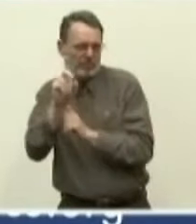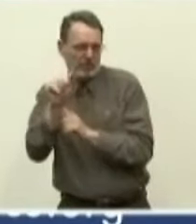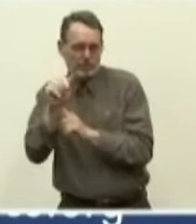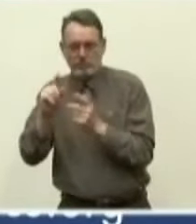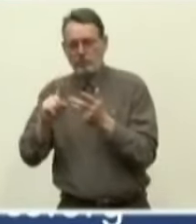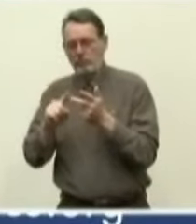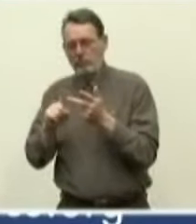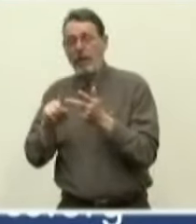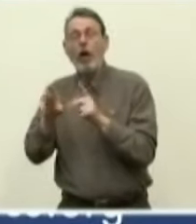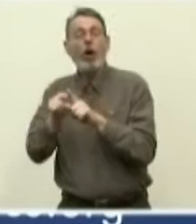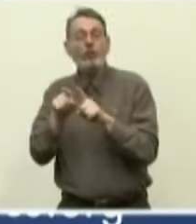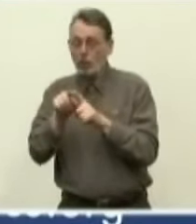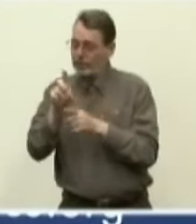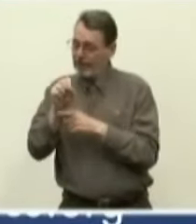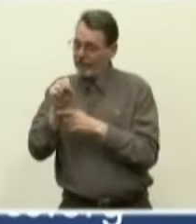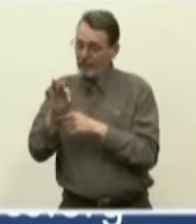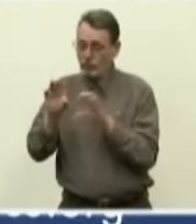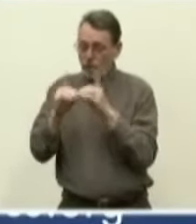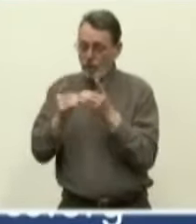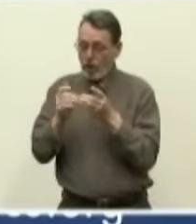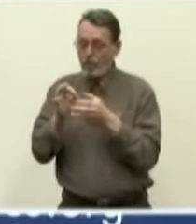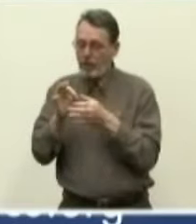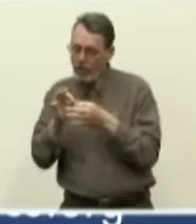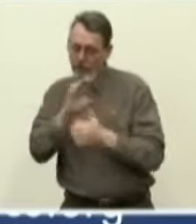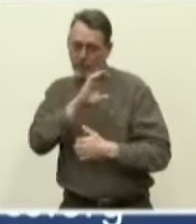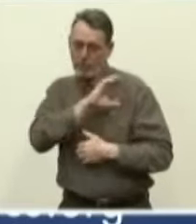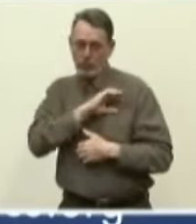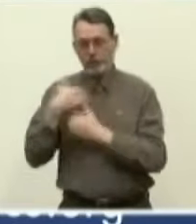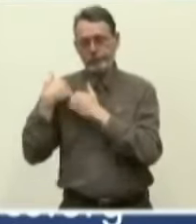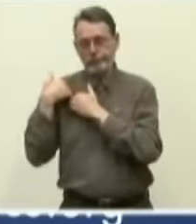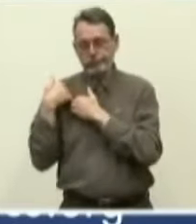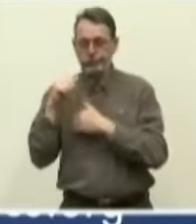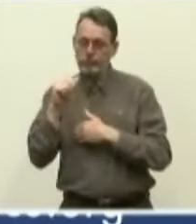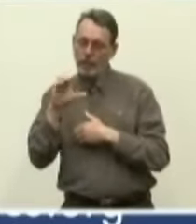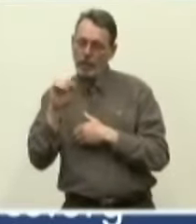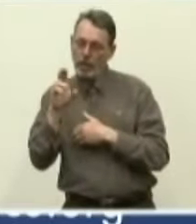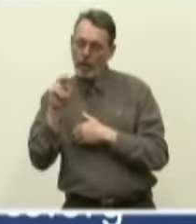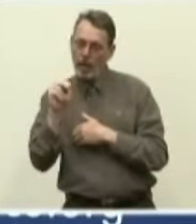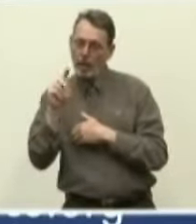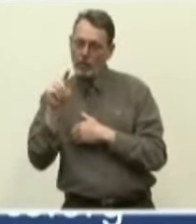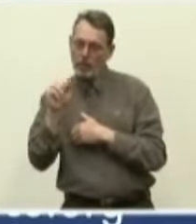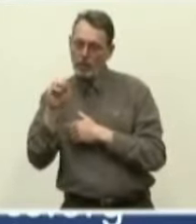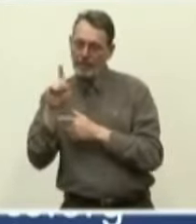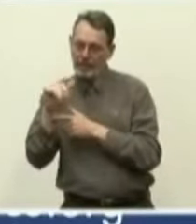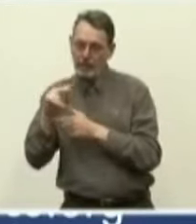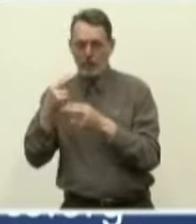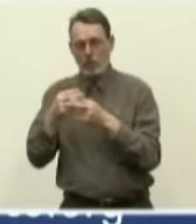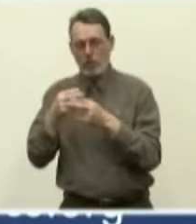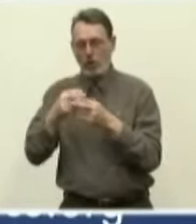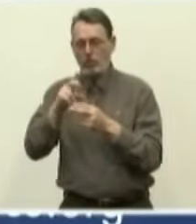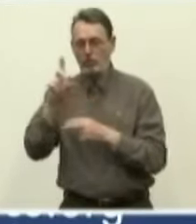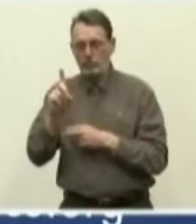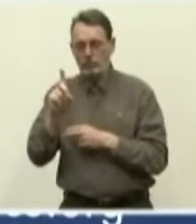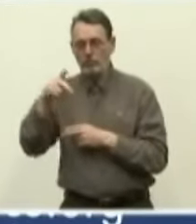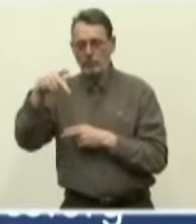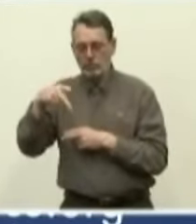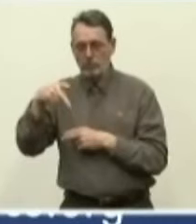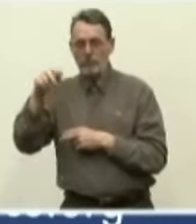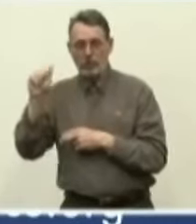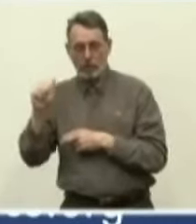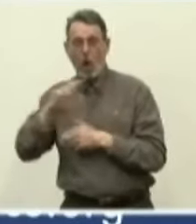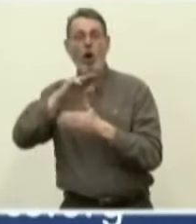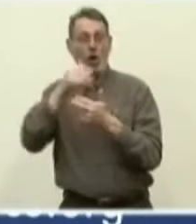as the San Francisco Department of Police Accountability, also known as DPA. All notified